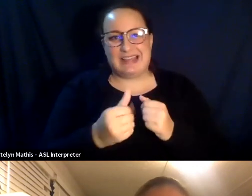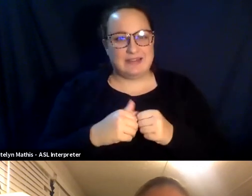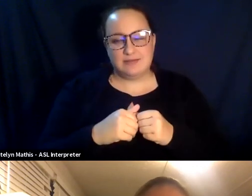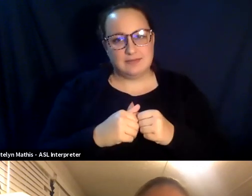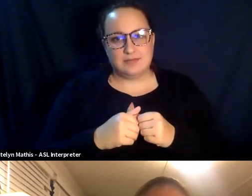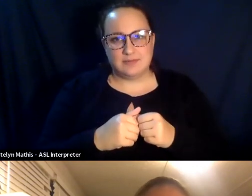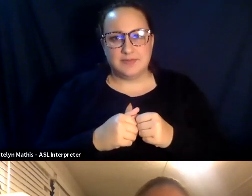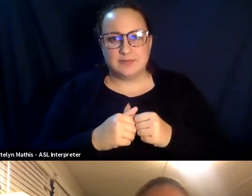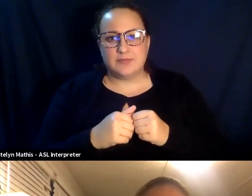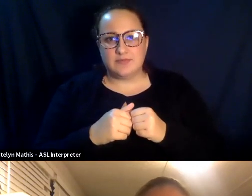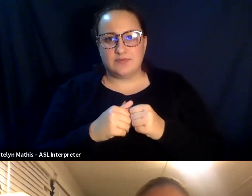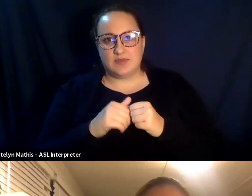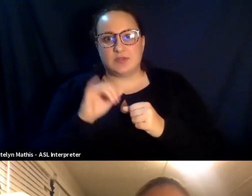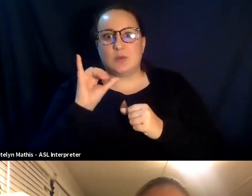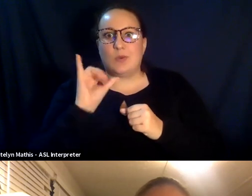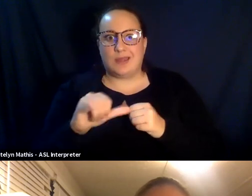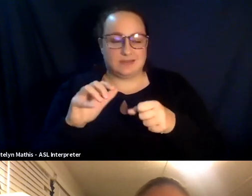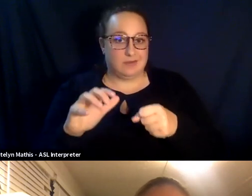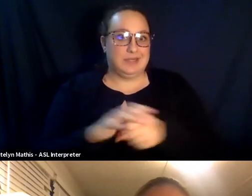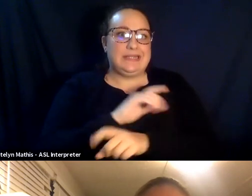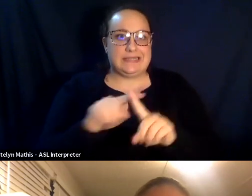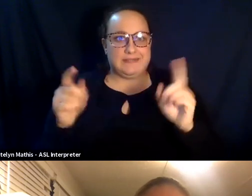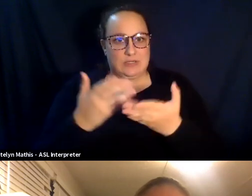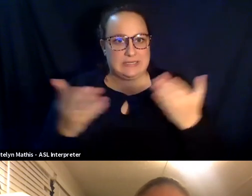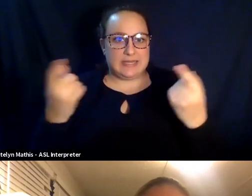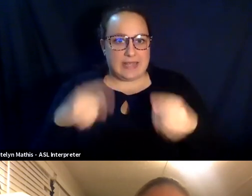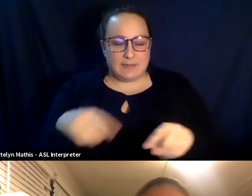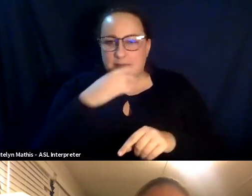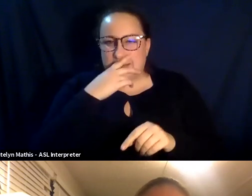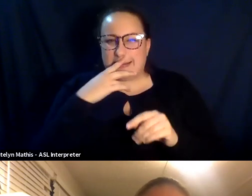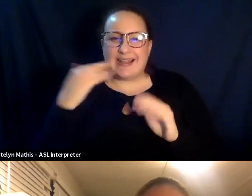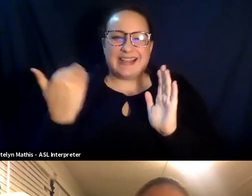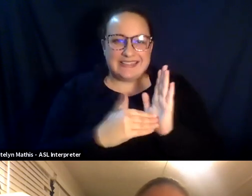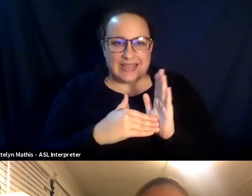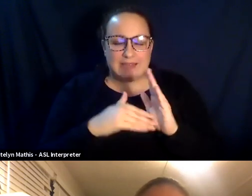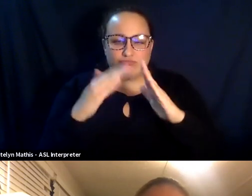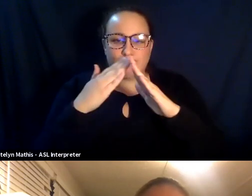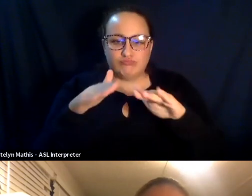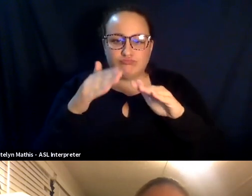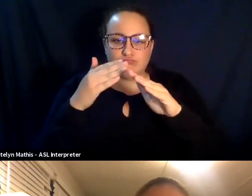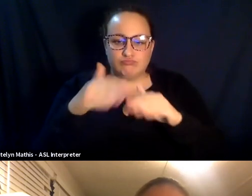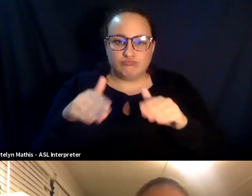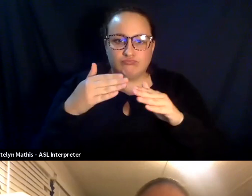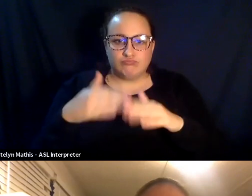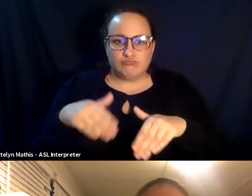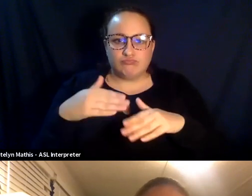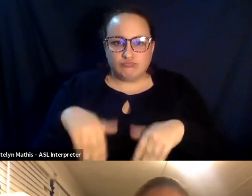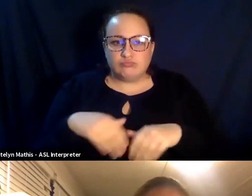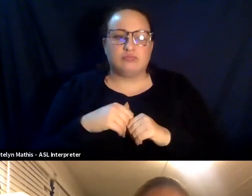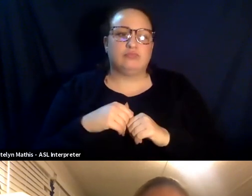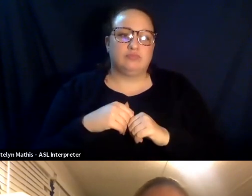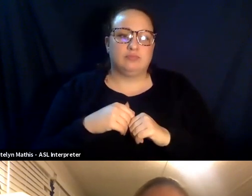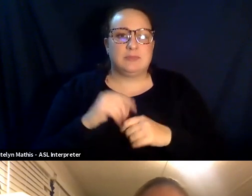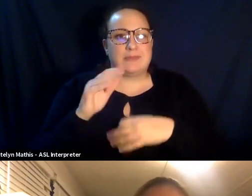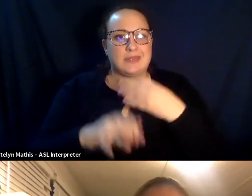So yeah, so that's a whole nother thing that's going on. Again, breaking it down into small chunks rather than the